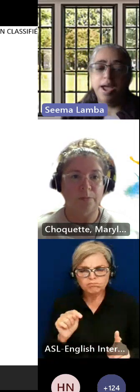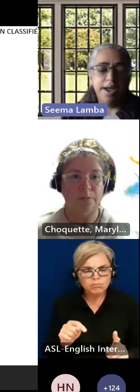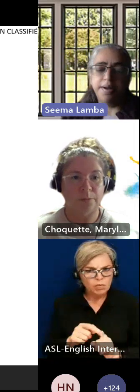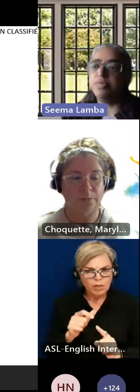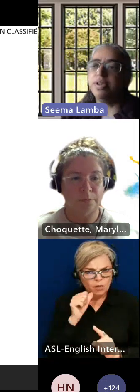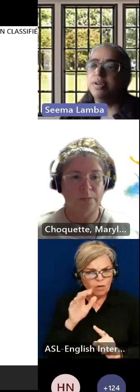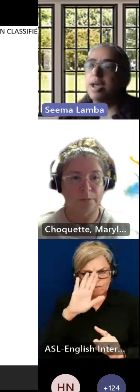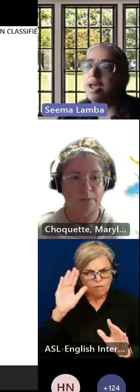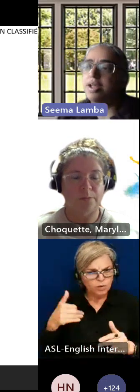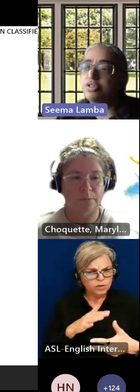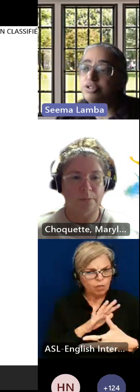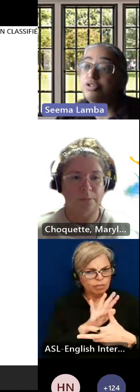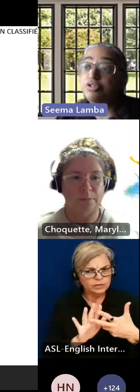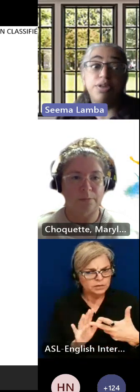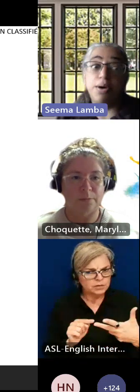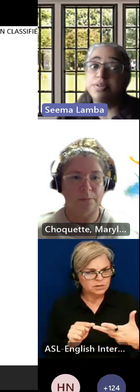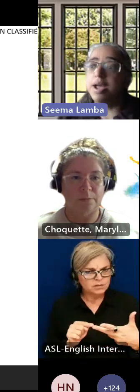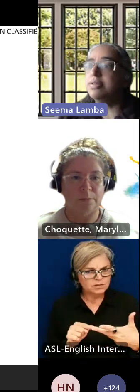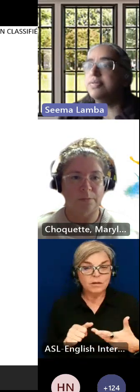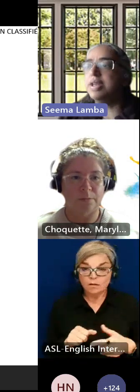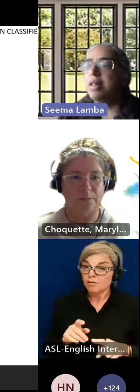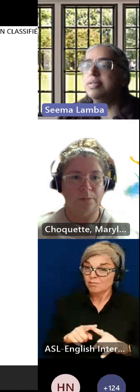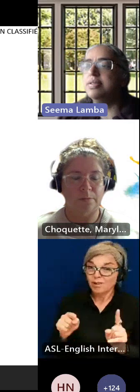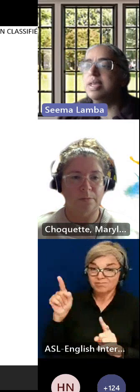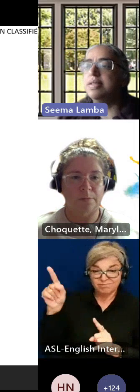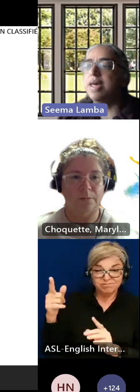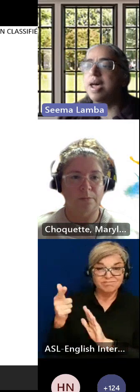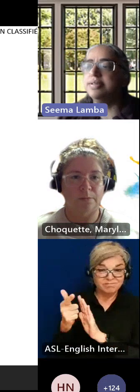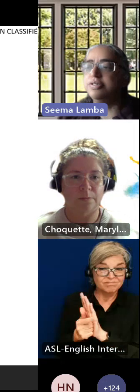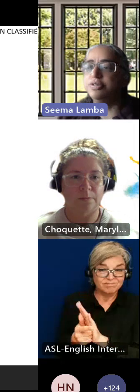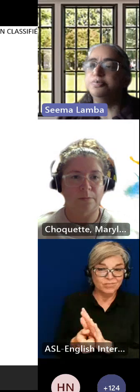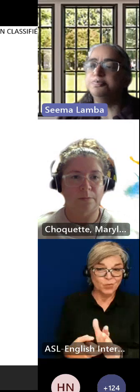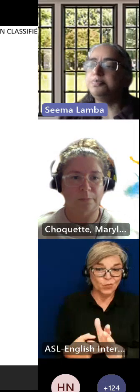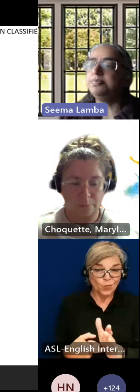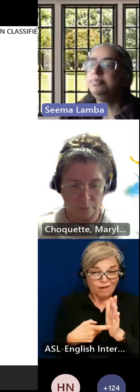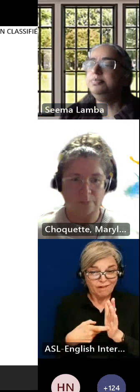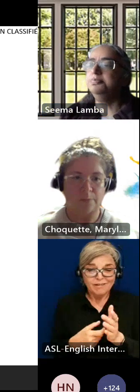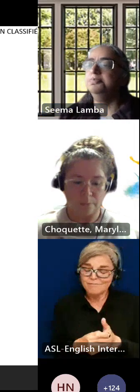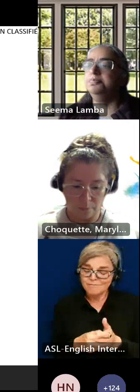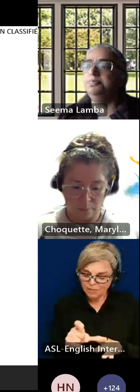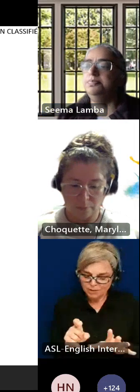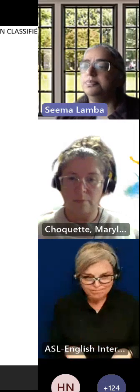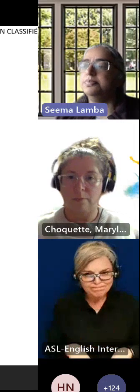required to do those kinds of analysis in that too.